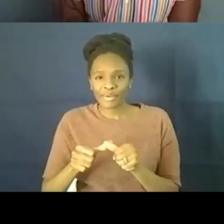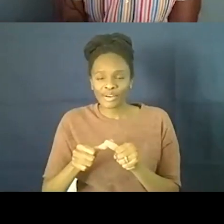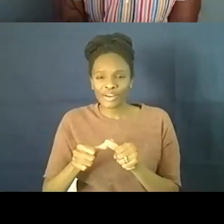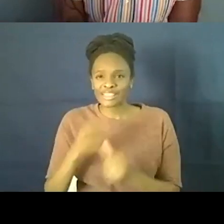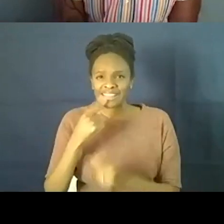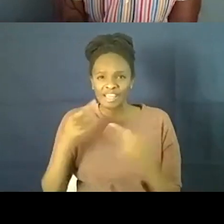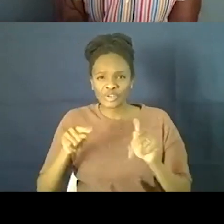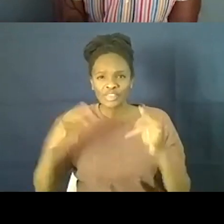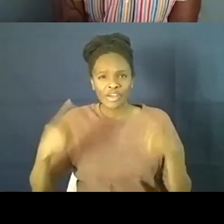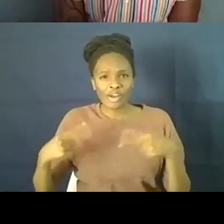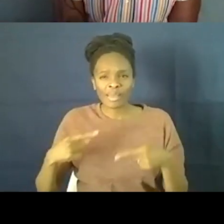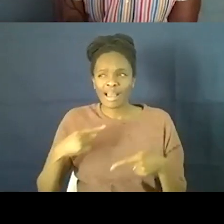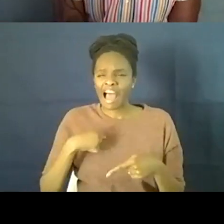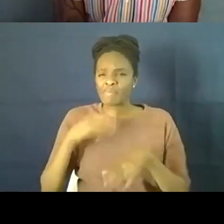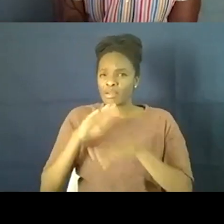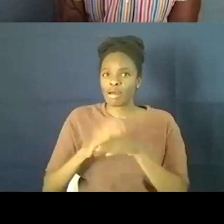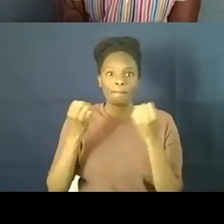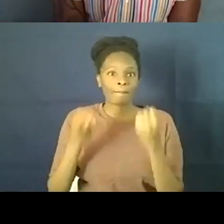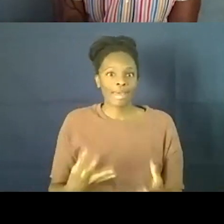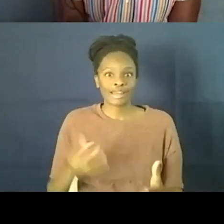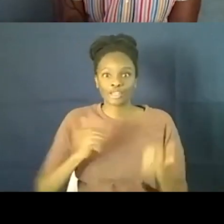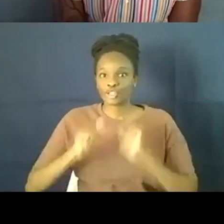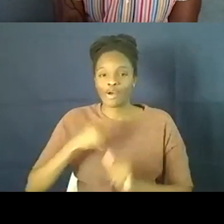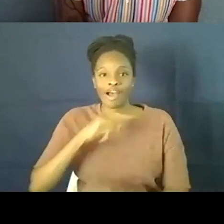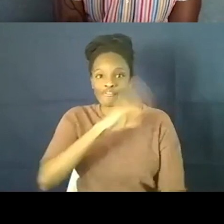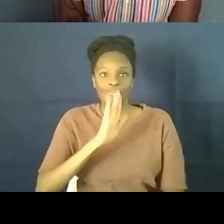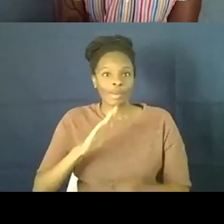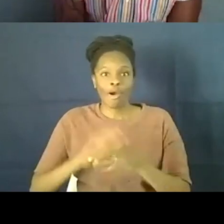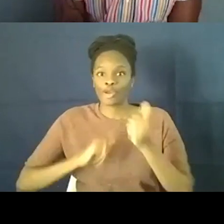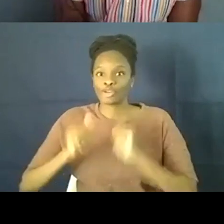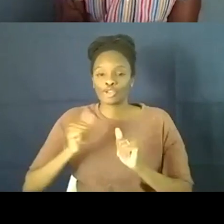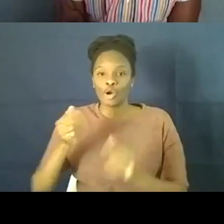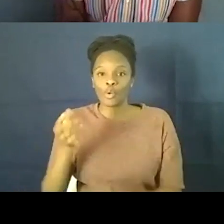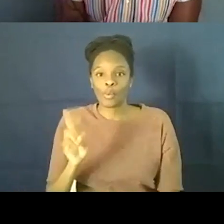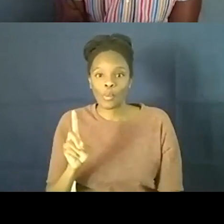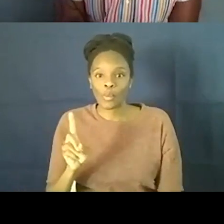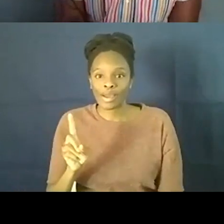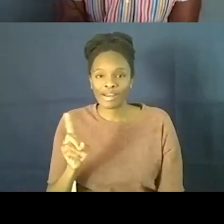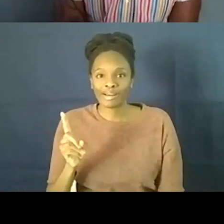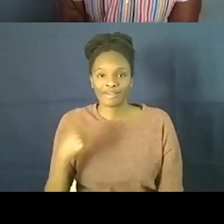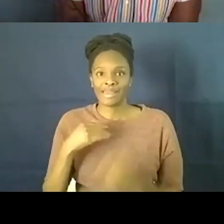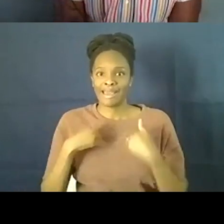like, you know, I've been on a bunch of shows. I've never been on a show where it was like a very detailed conversation about when and